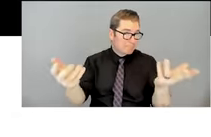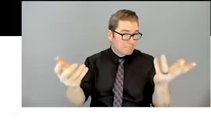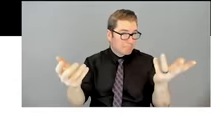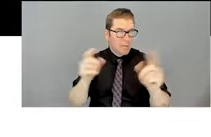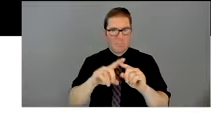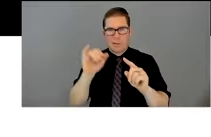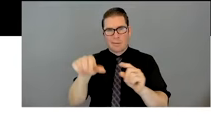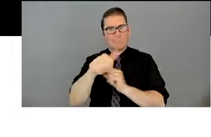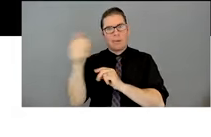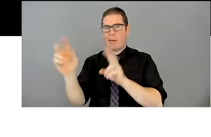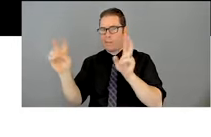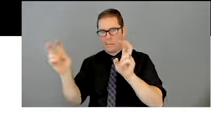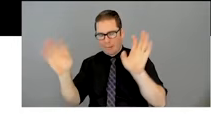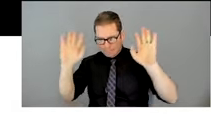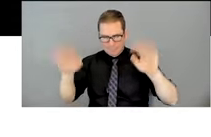nother topic.